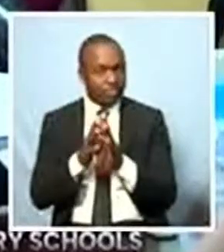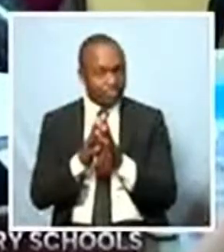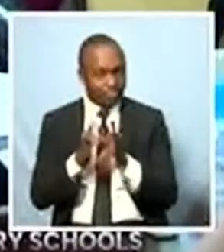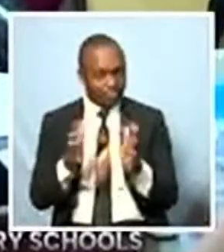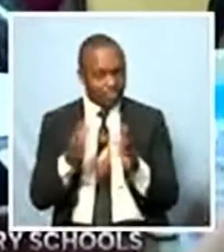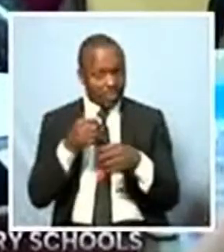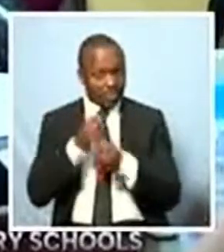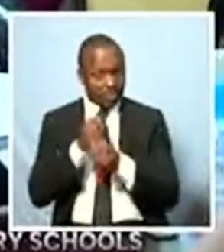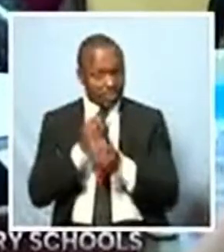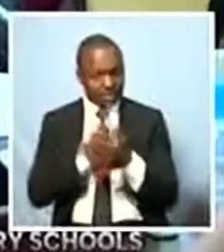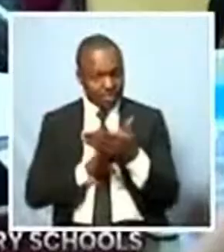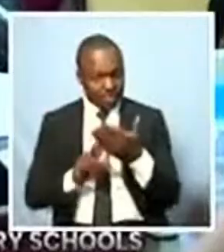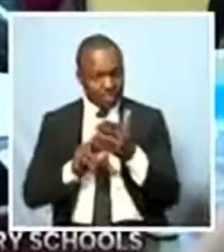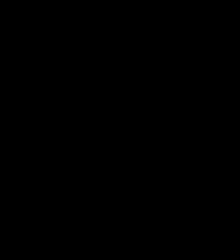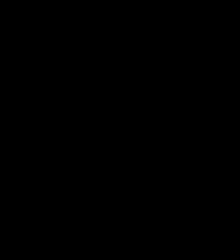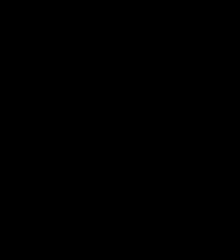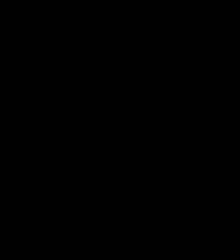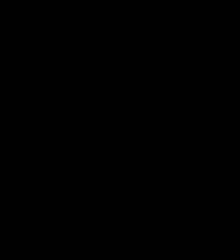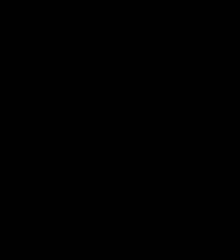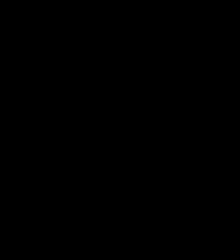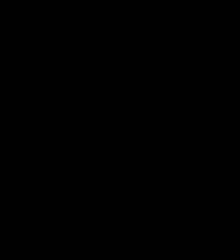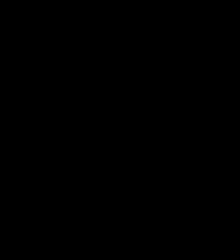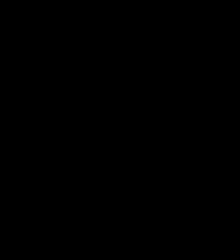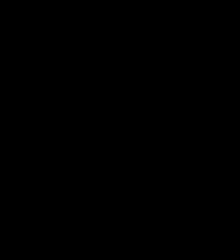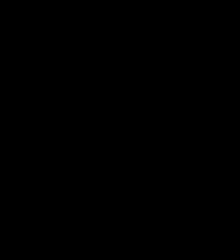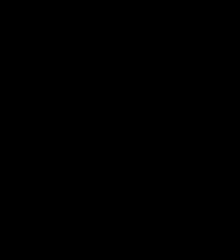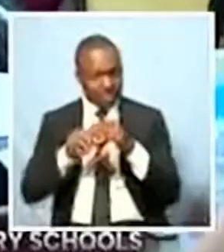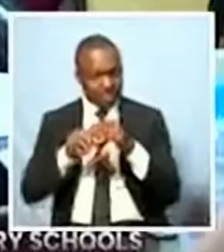and numerous. How much deep?